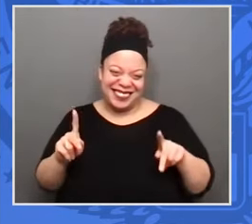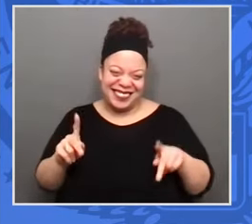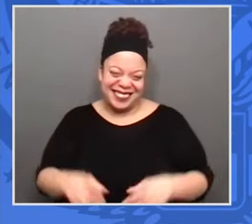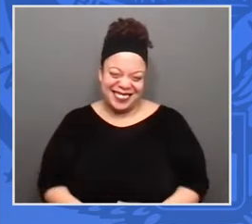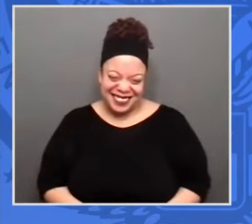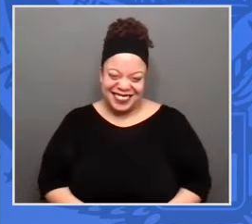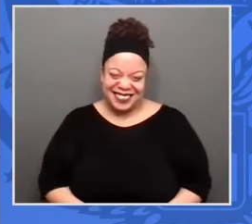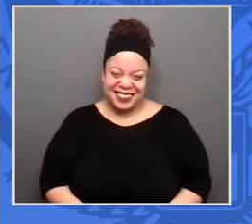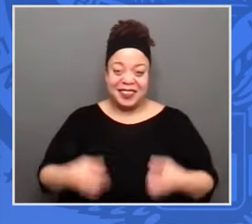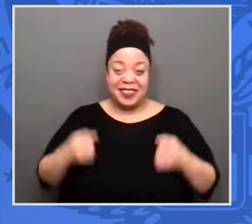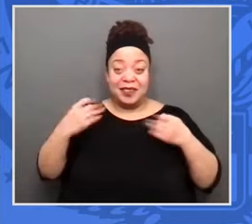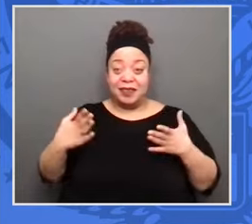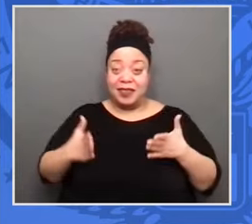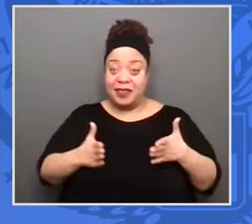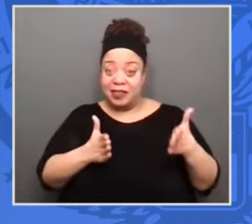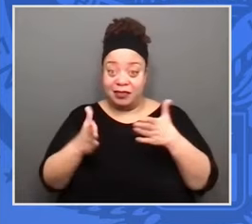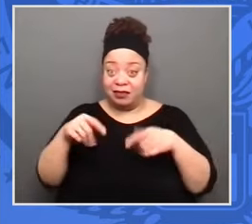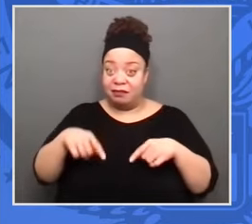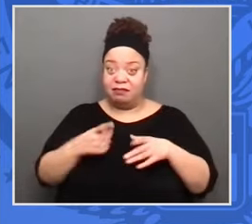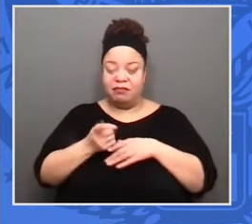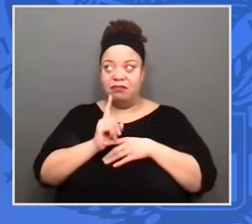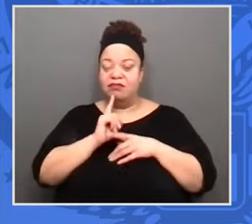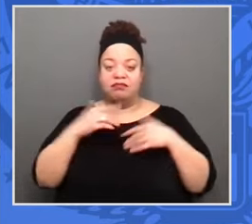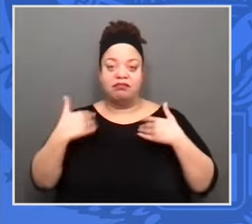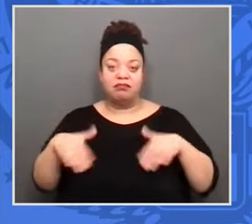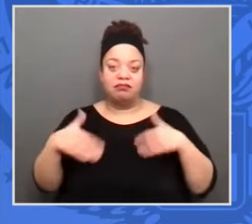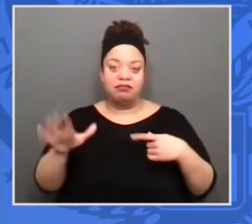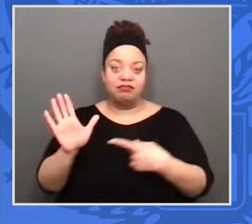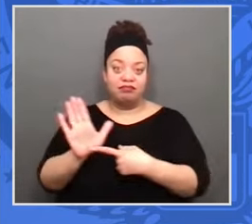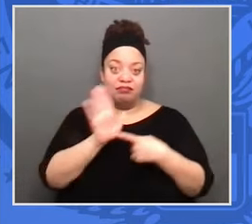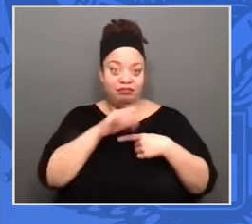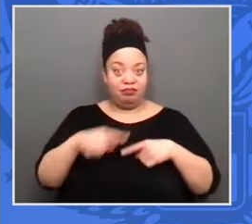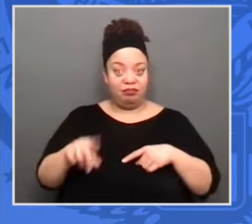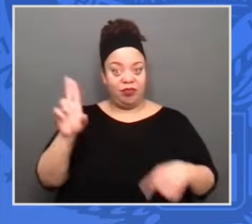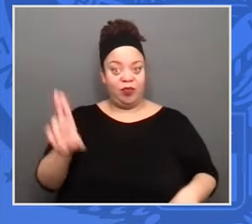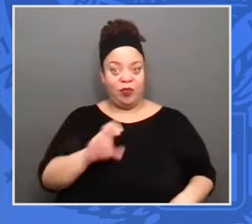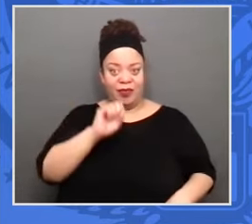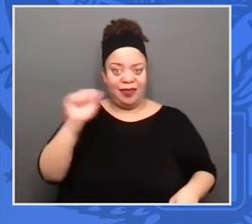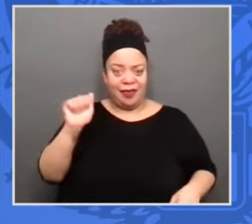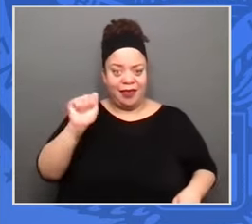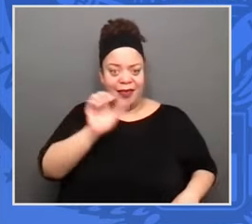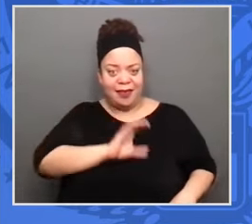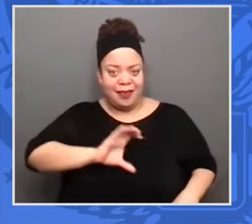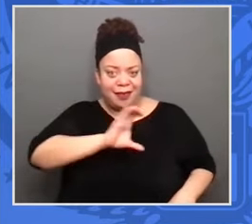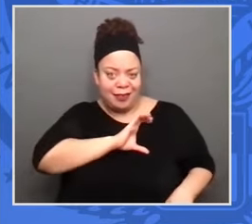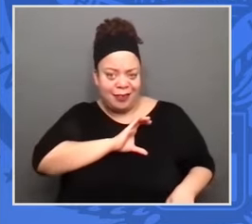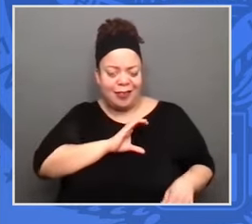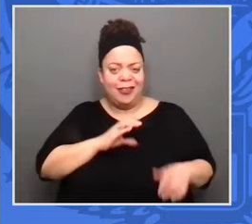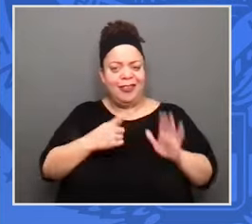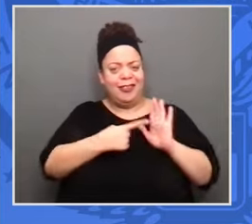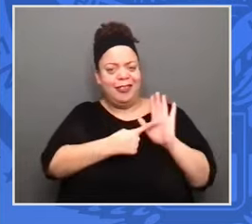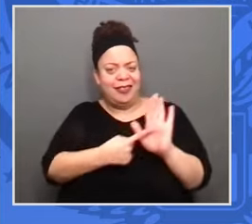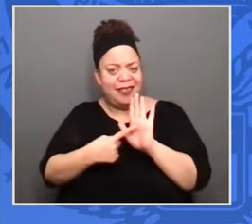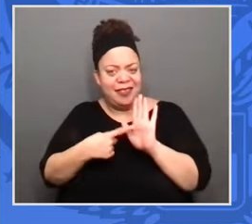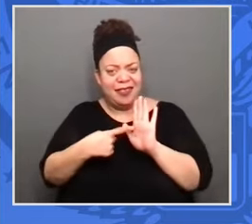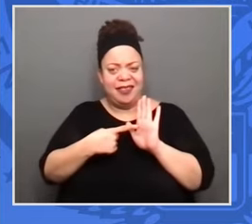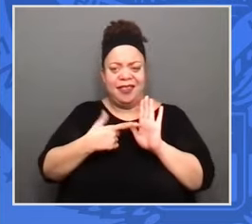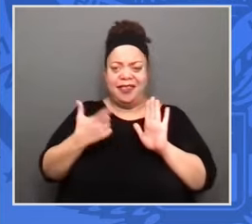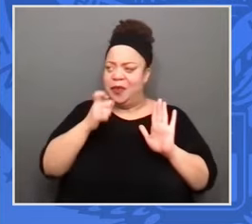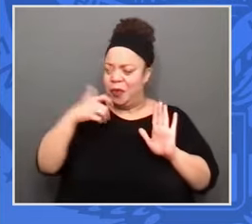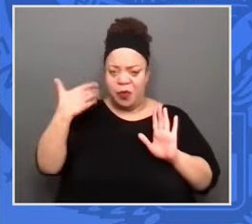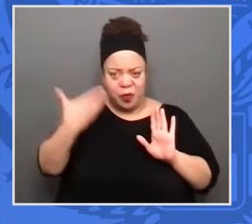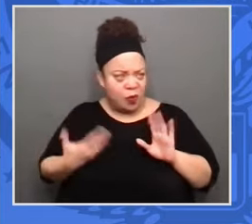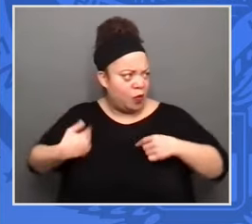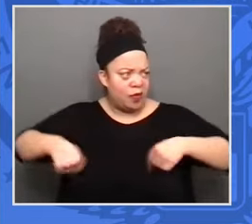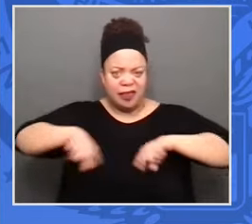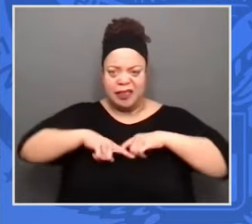character as a nation. It demonstrates who we are. Even in dark times, we not only dream,